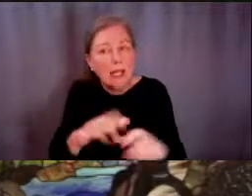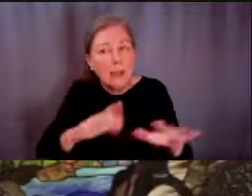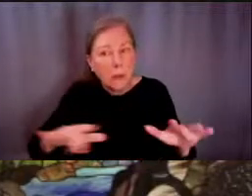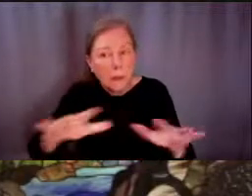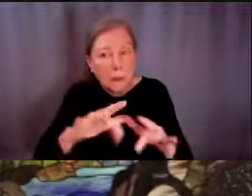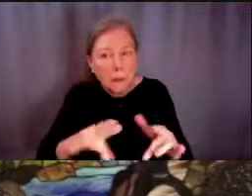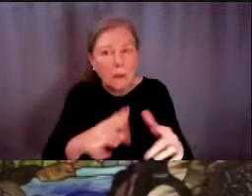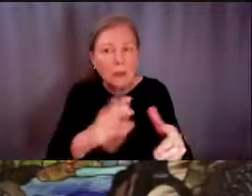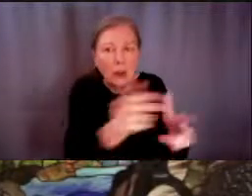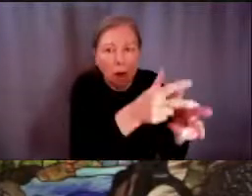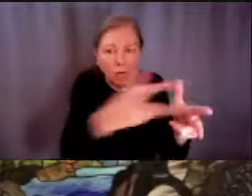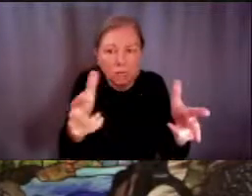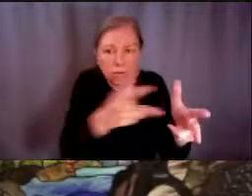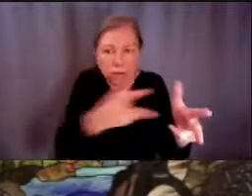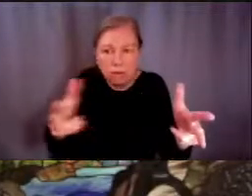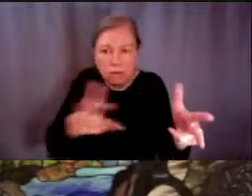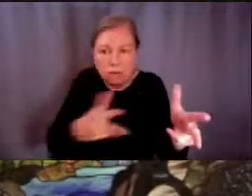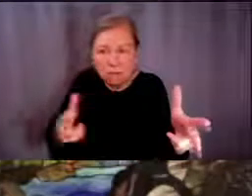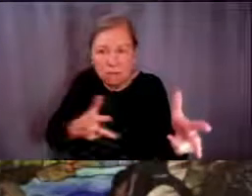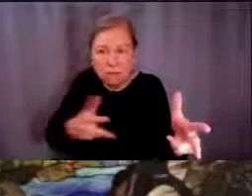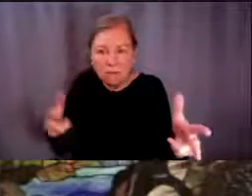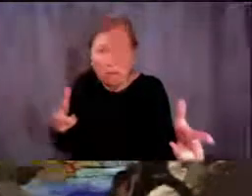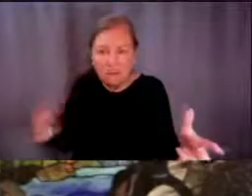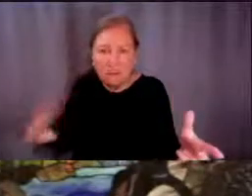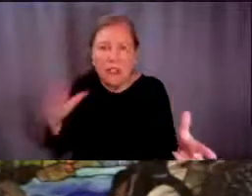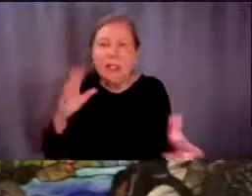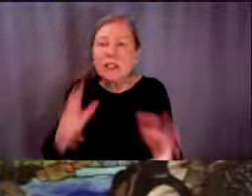Eventbrite. You can find this link on our homepage.